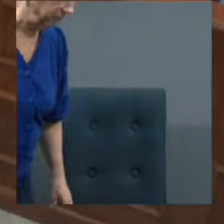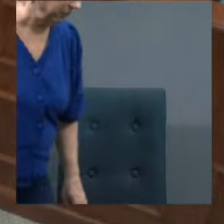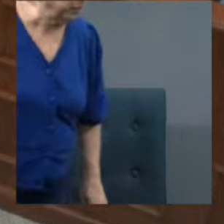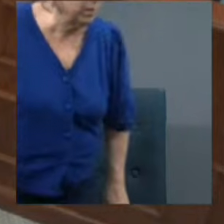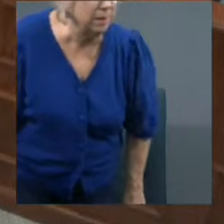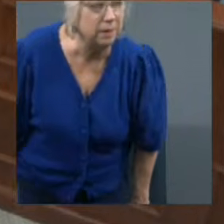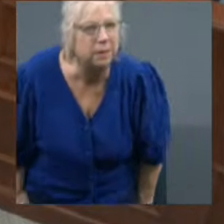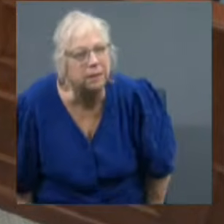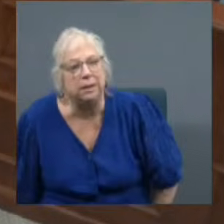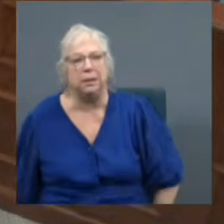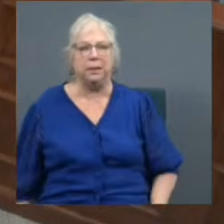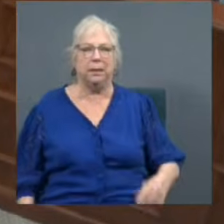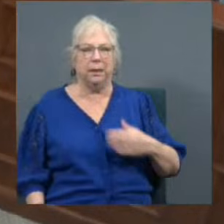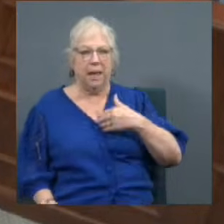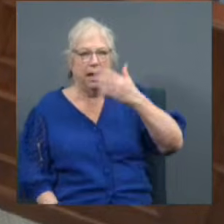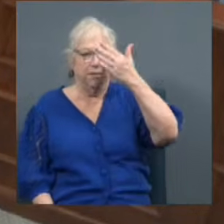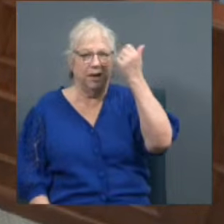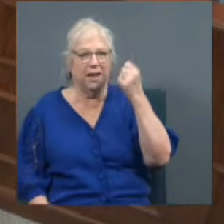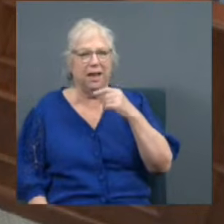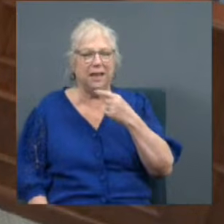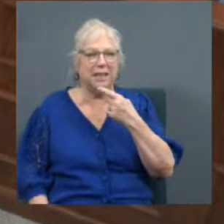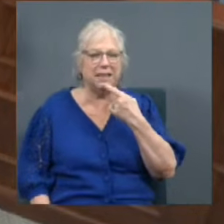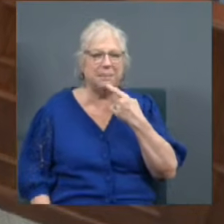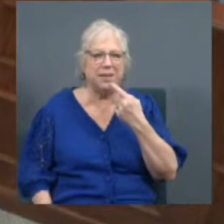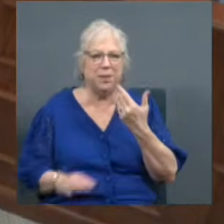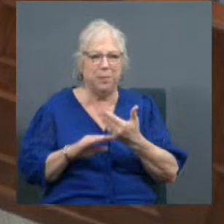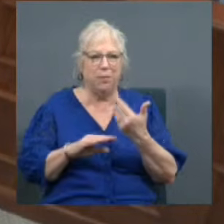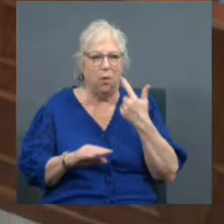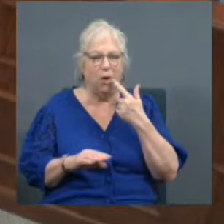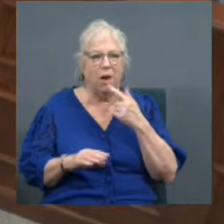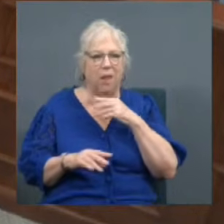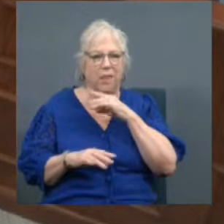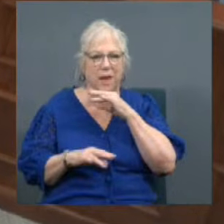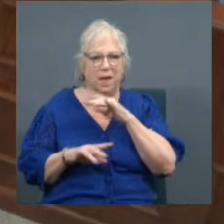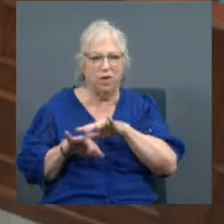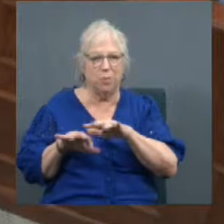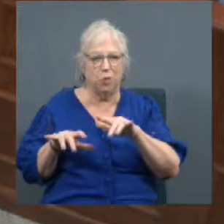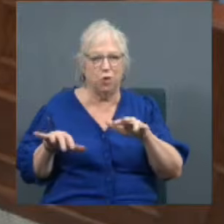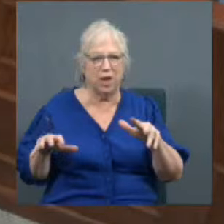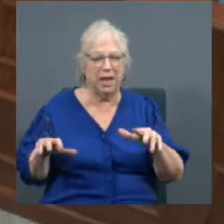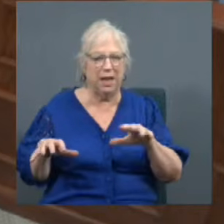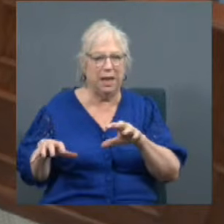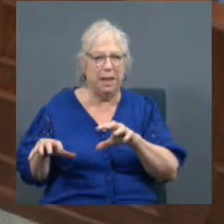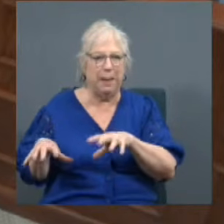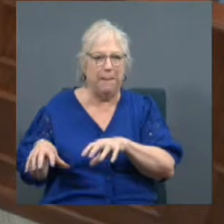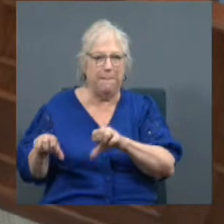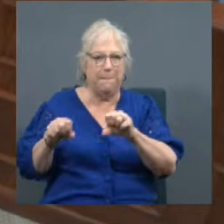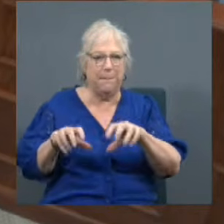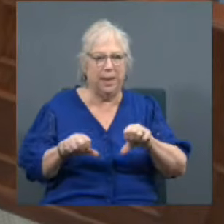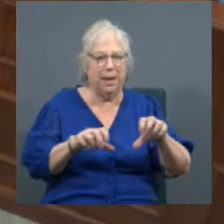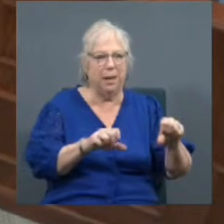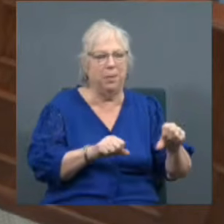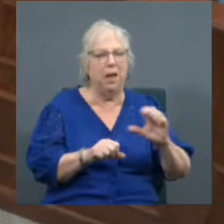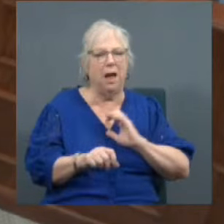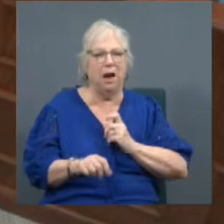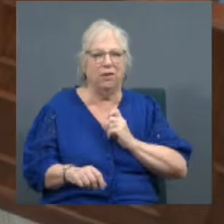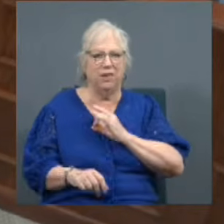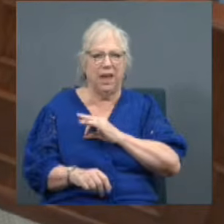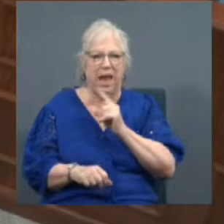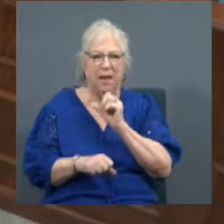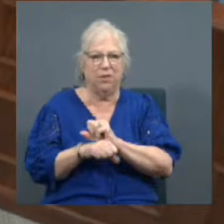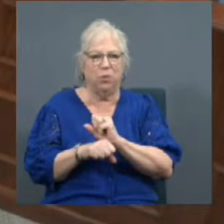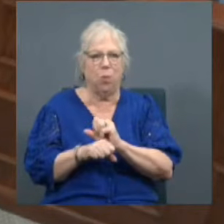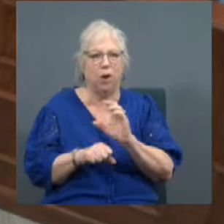to mention earlier on the debris pickup. While we're doing all this, our staff is working voluntary overtime on a